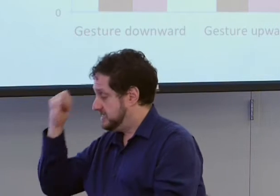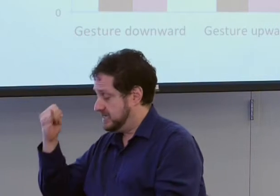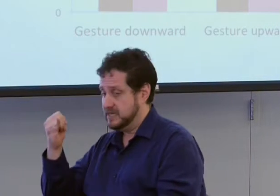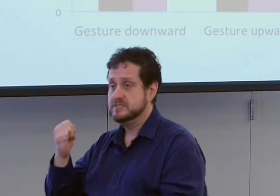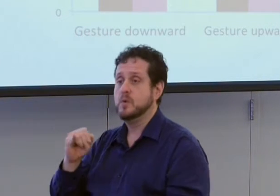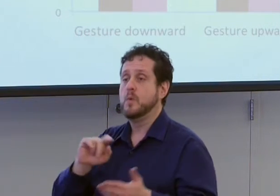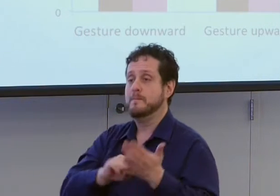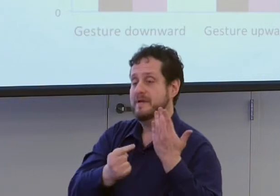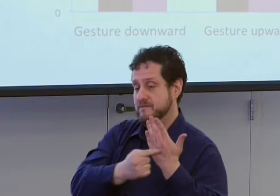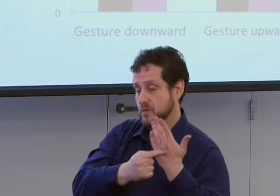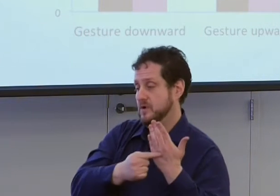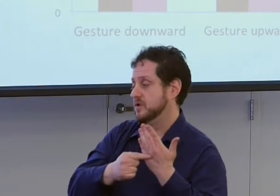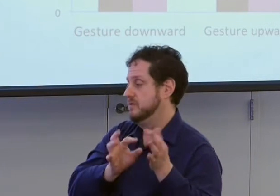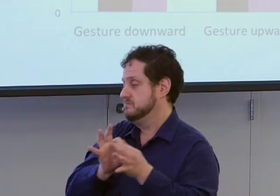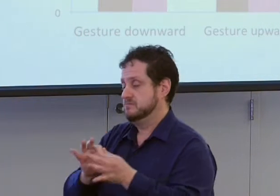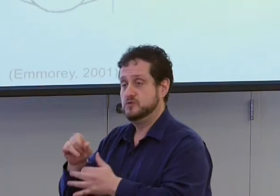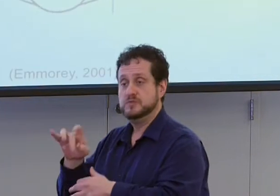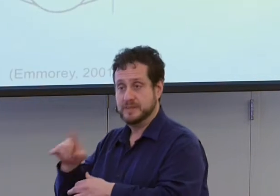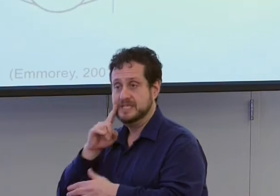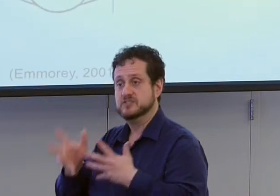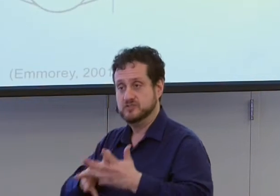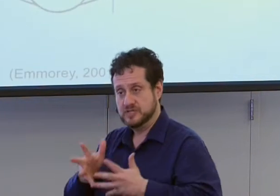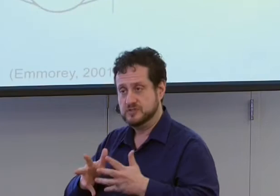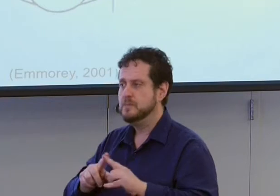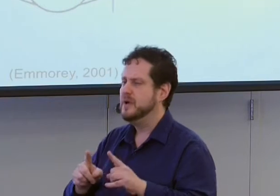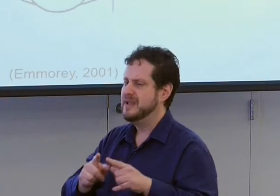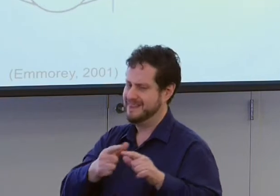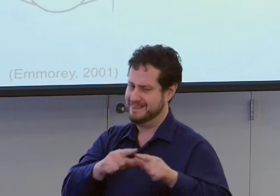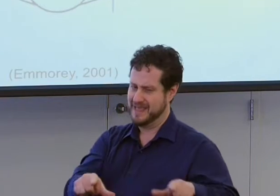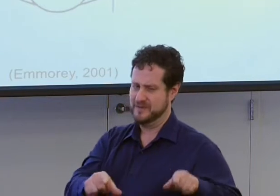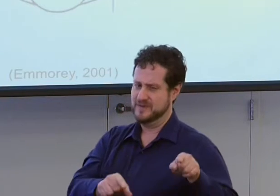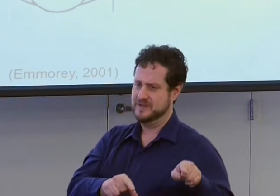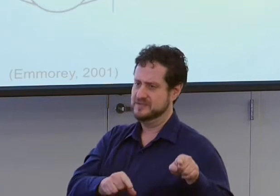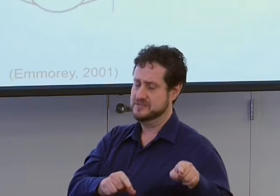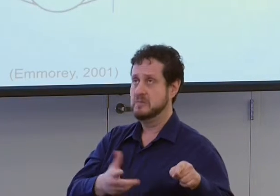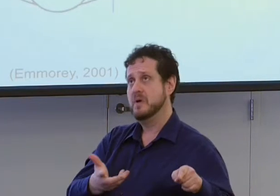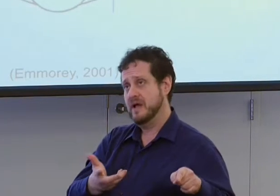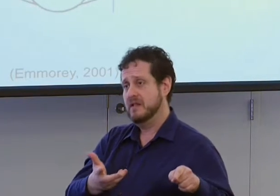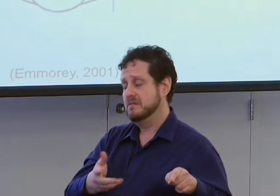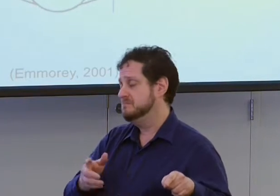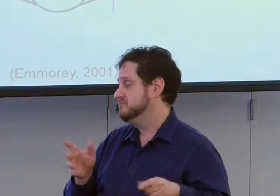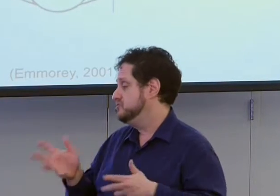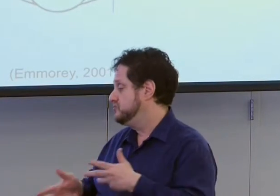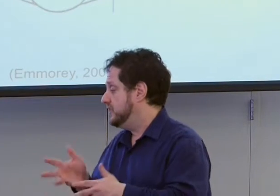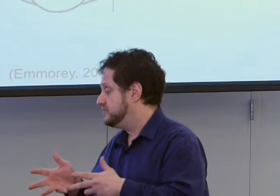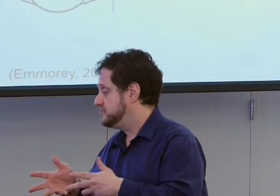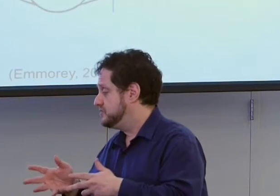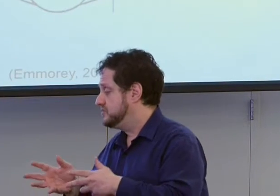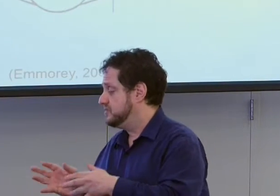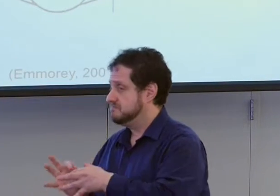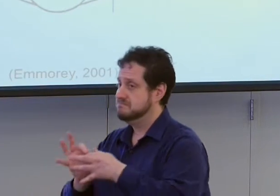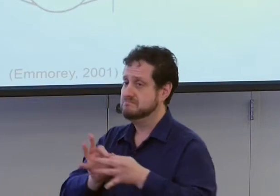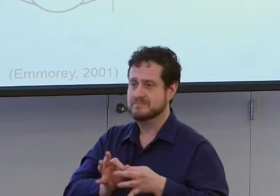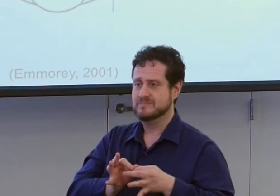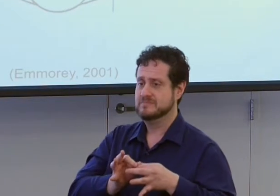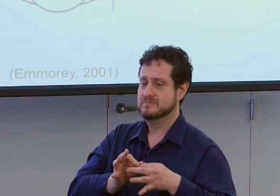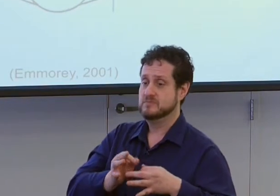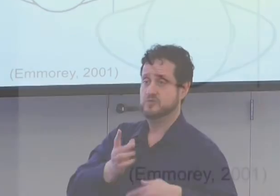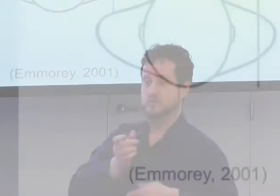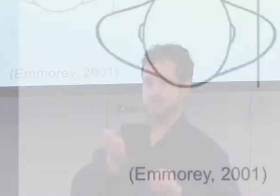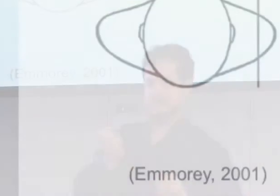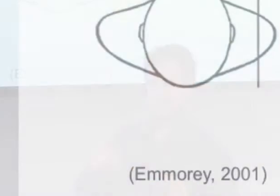gesture. What about in language? Well, it's not such a far leap from gesture to sign in terms of the